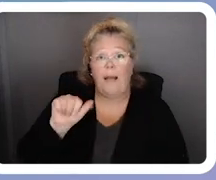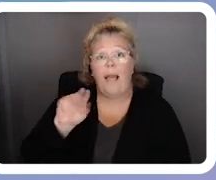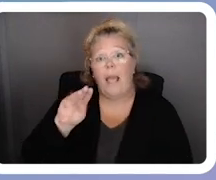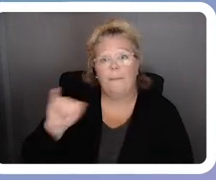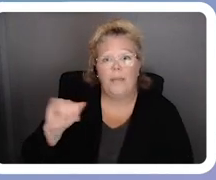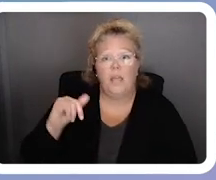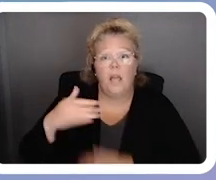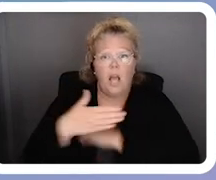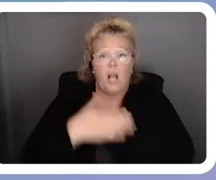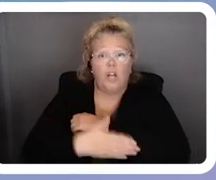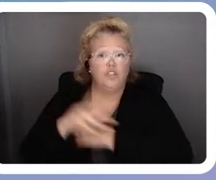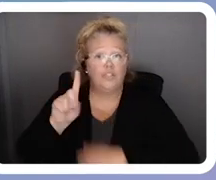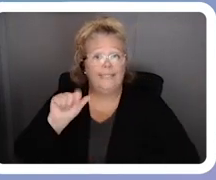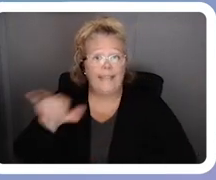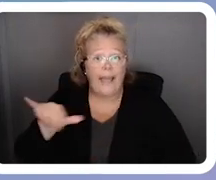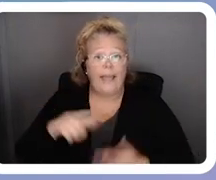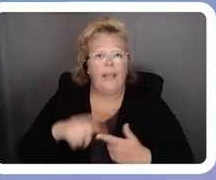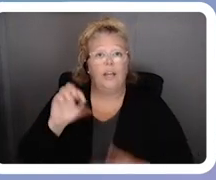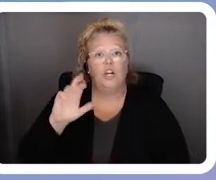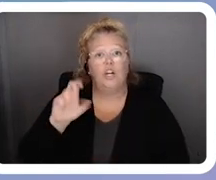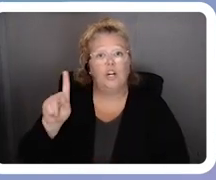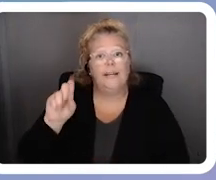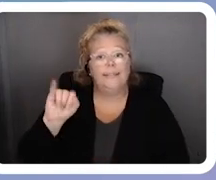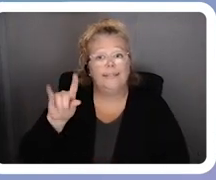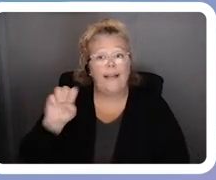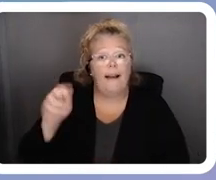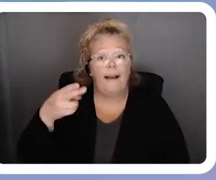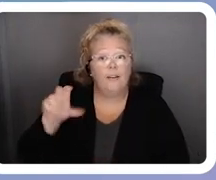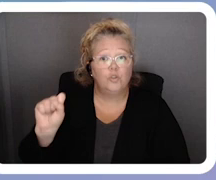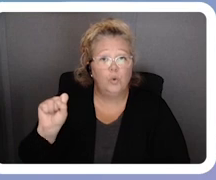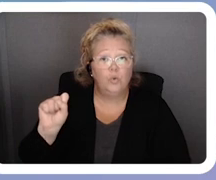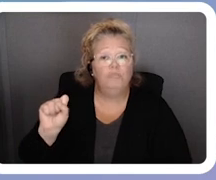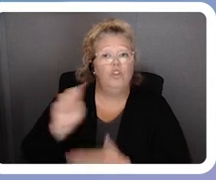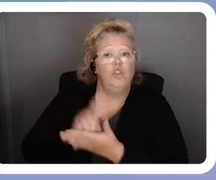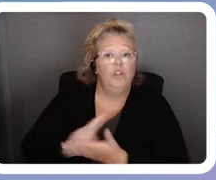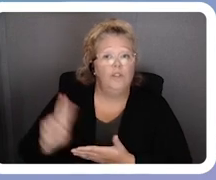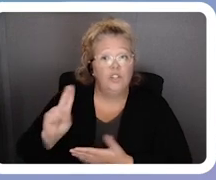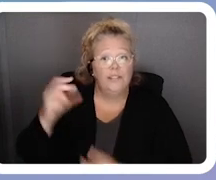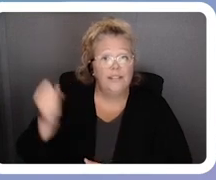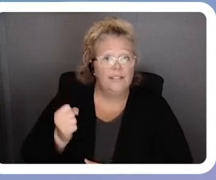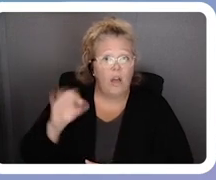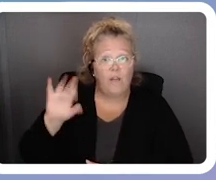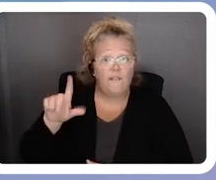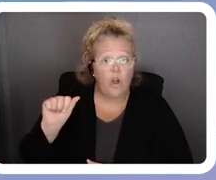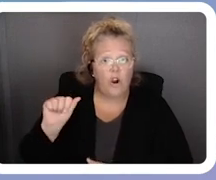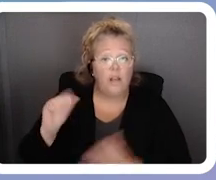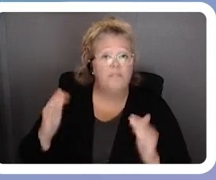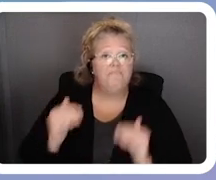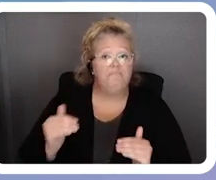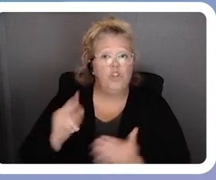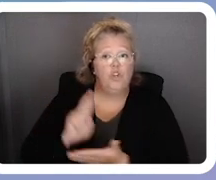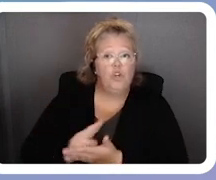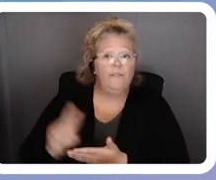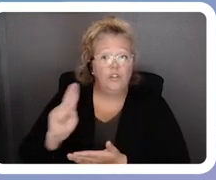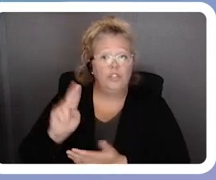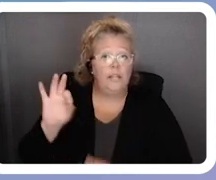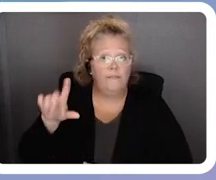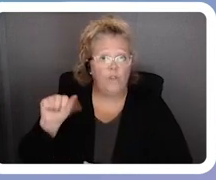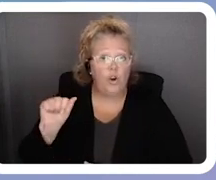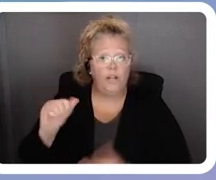Country Day, Creekside High School, University of South Florida, University of